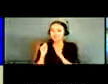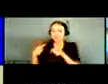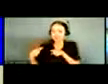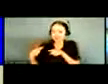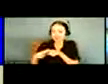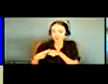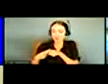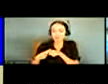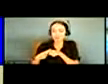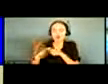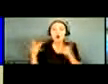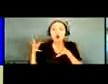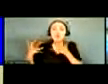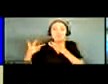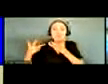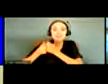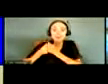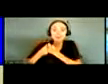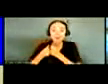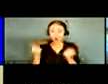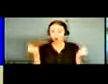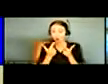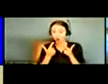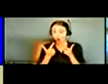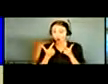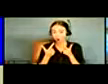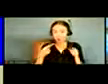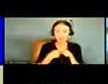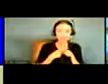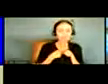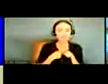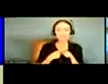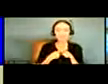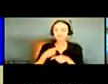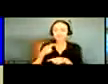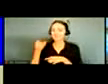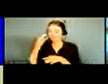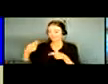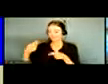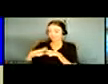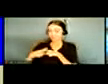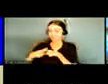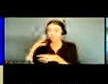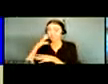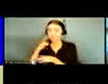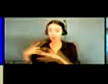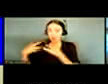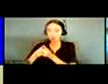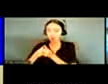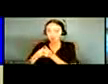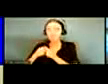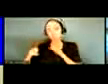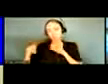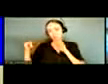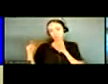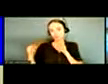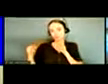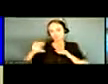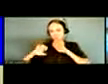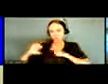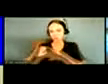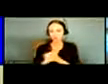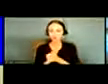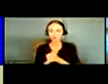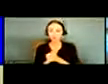crashes, but not all intersections. So I have to clarify that. However, DDOT itself is looking at all, or says it's looking at